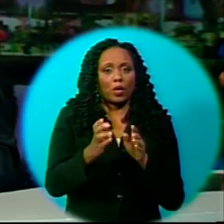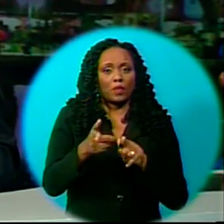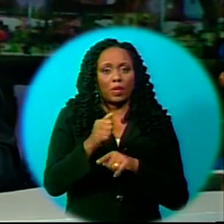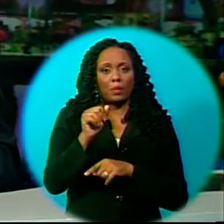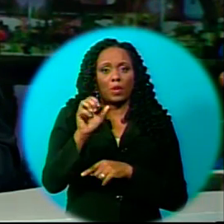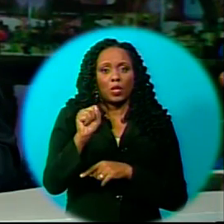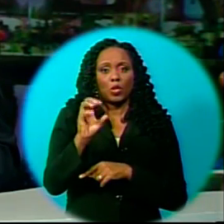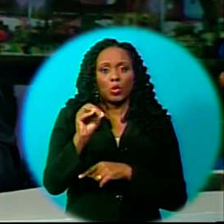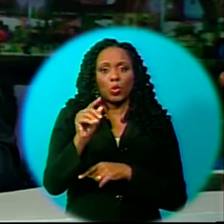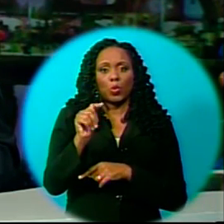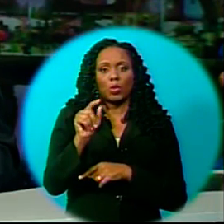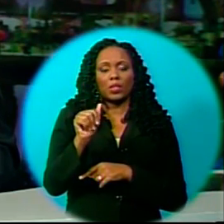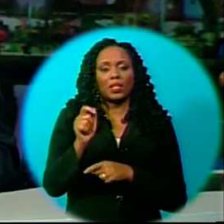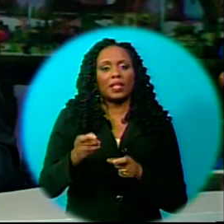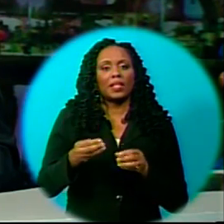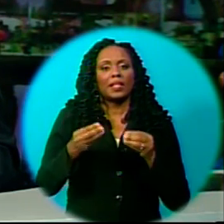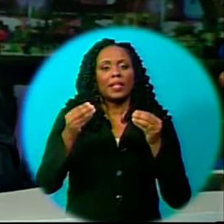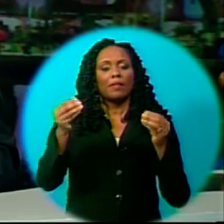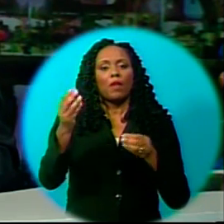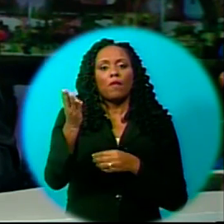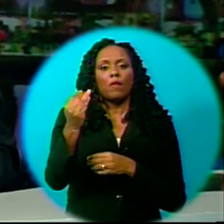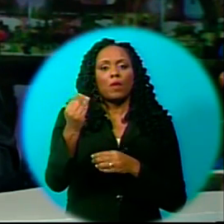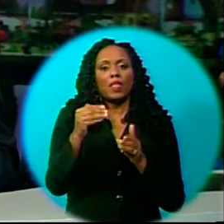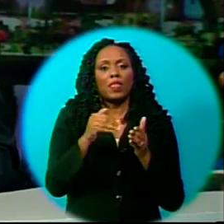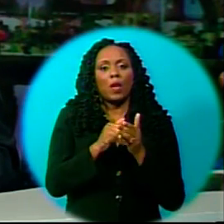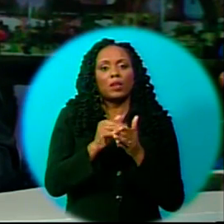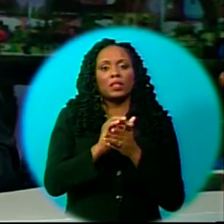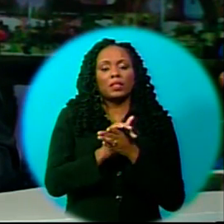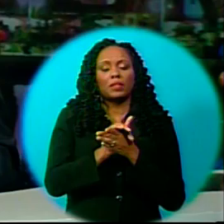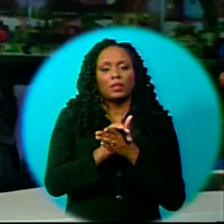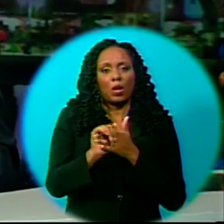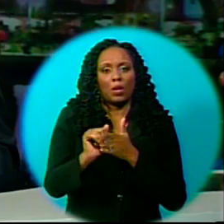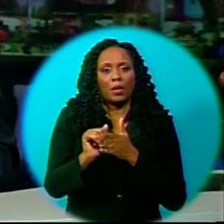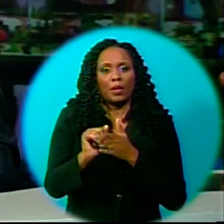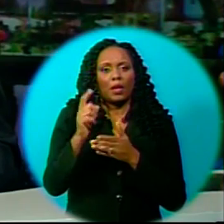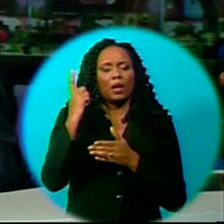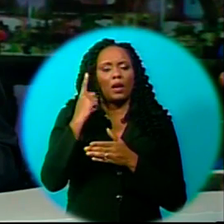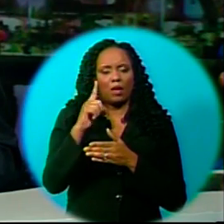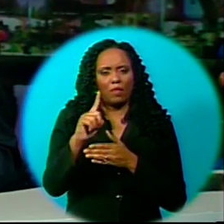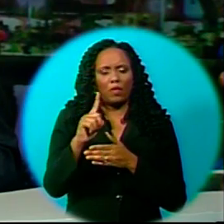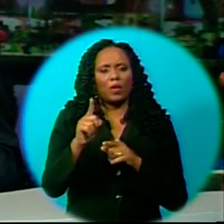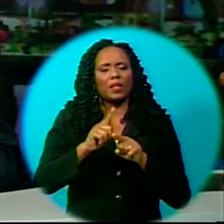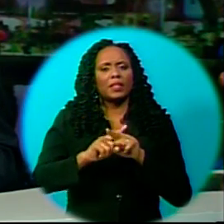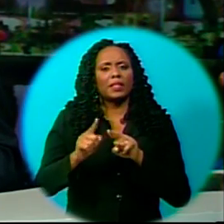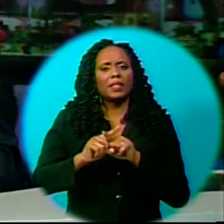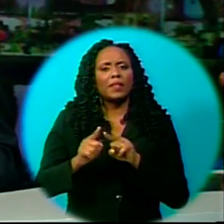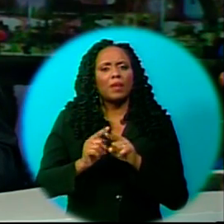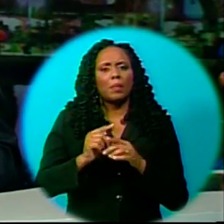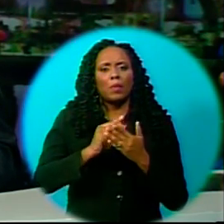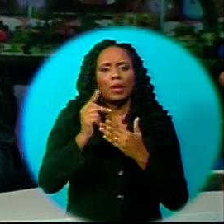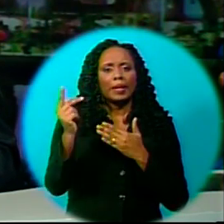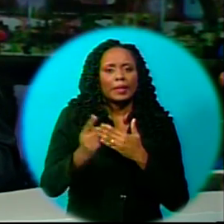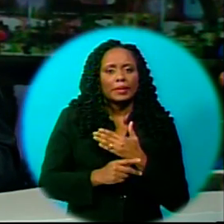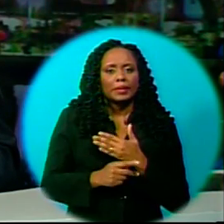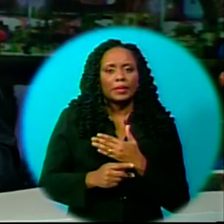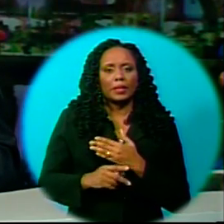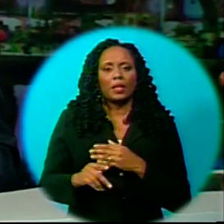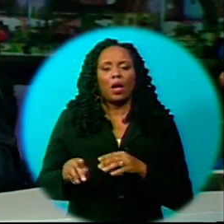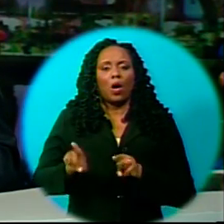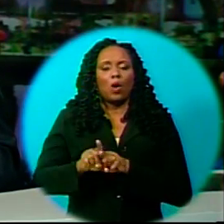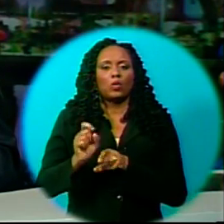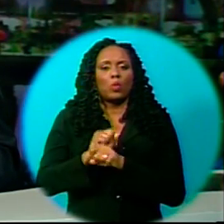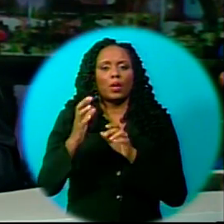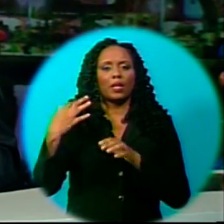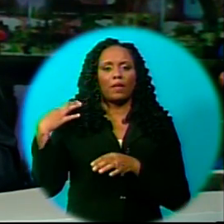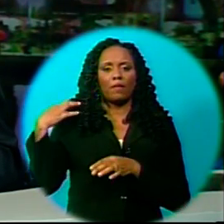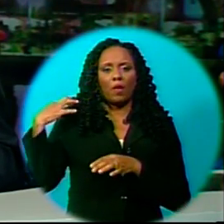over $14,000 to worthwhile causes, one of them being the Angel Tree program. Ms. Ferdinand says employee volunteerism and